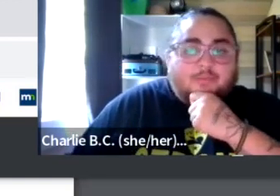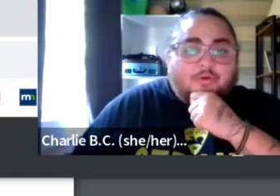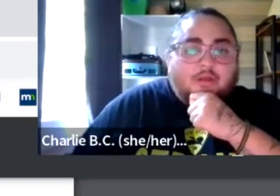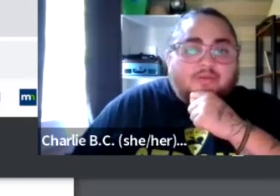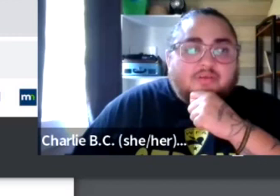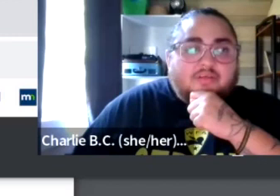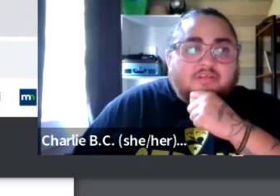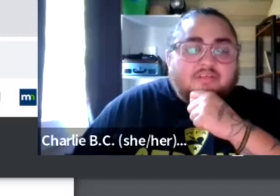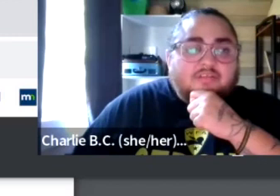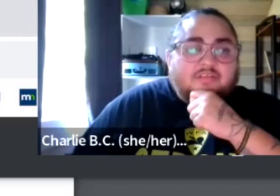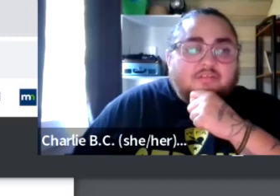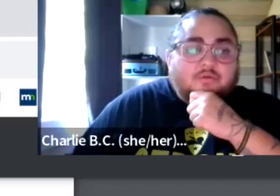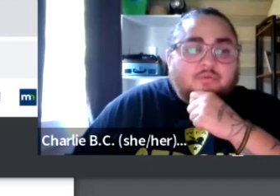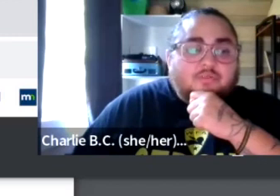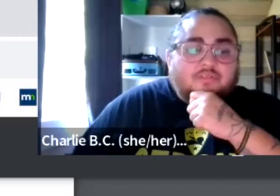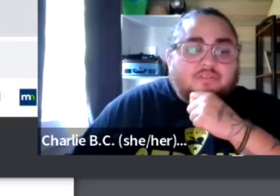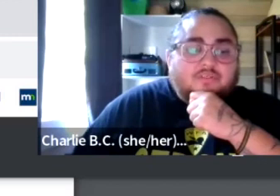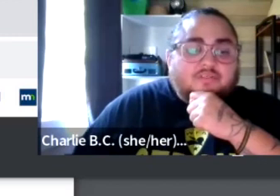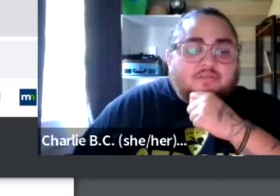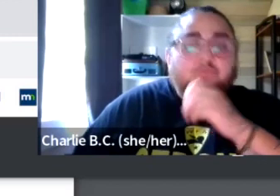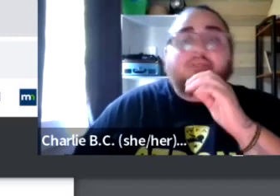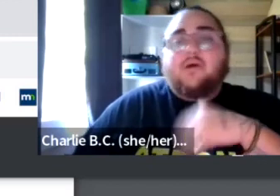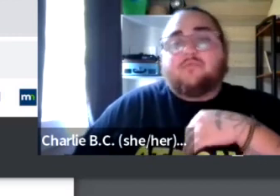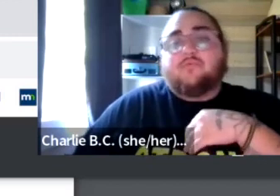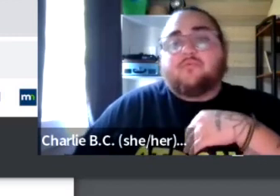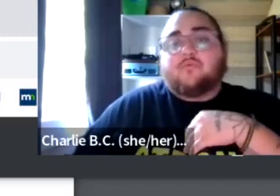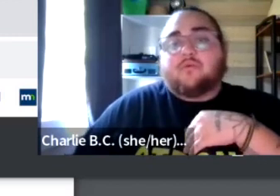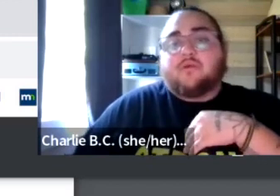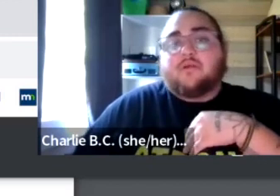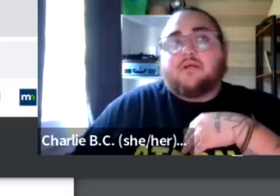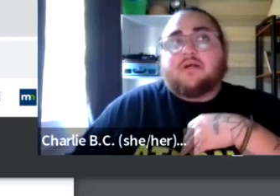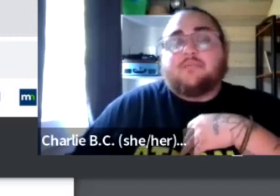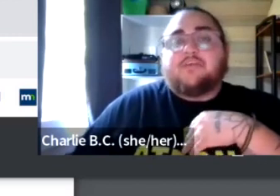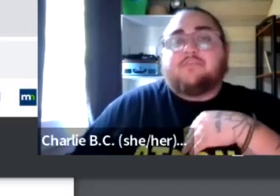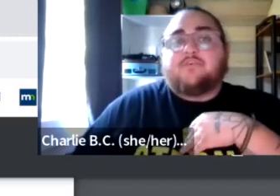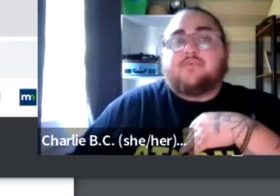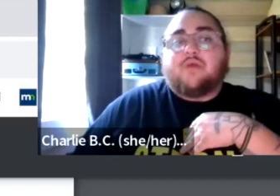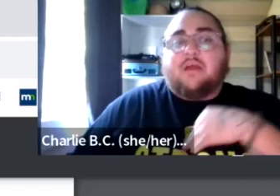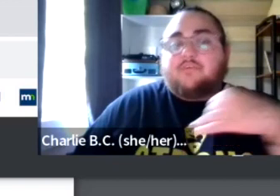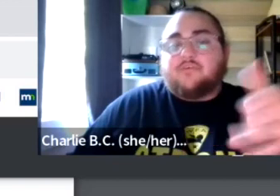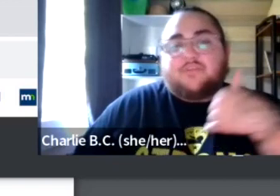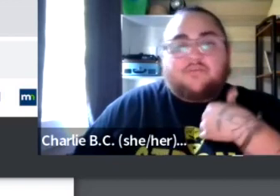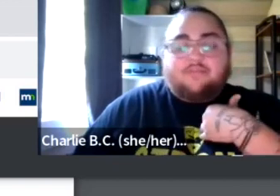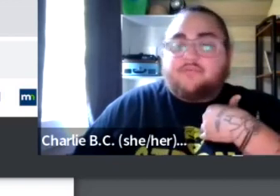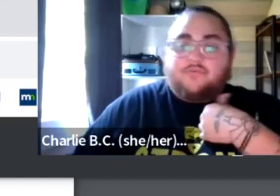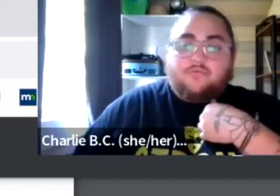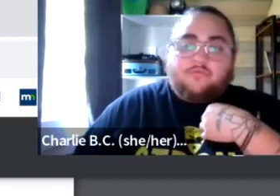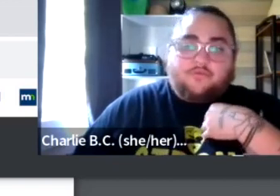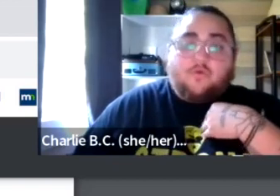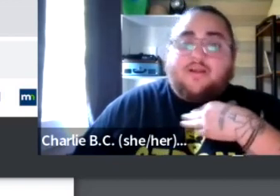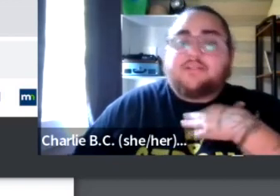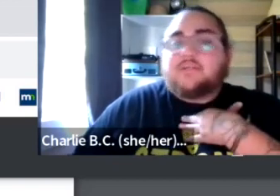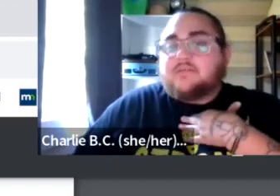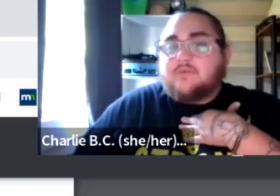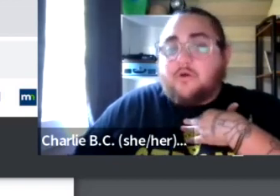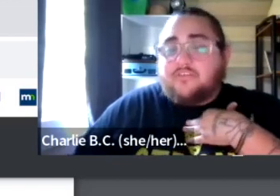The STAY program is really helpful for if you have a youth in your life who